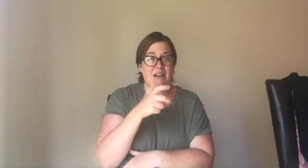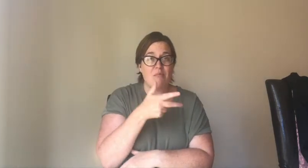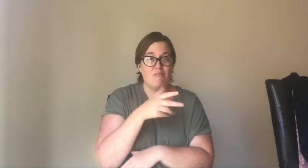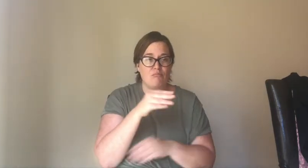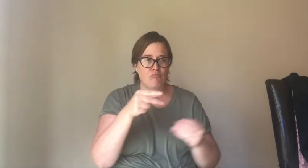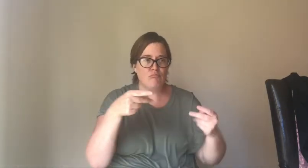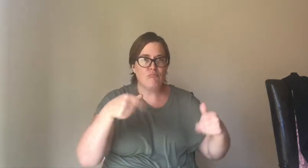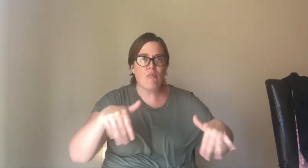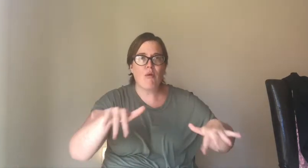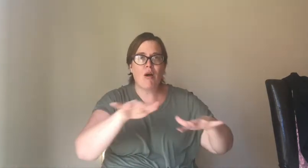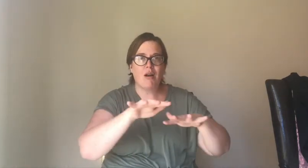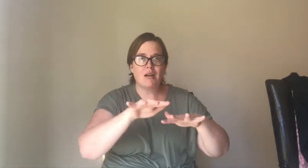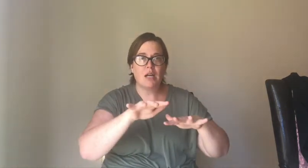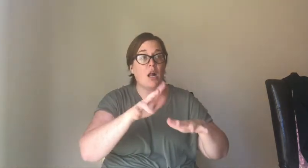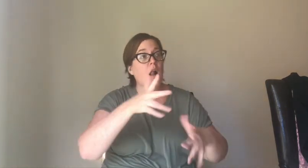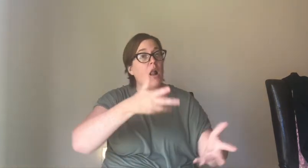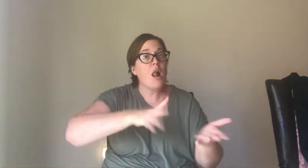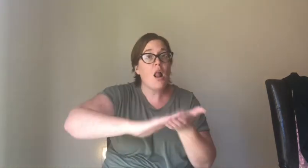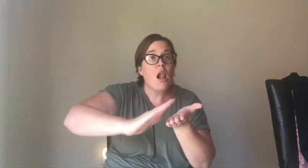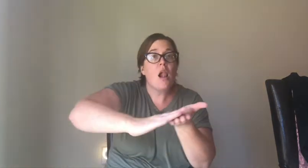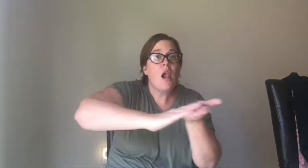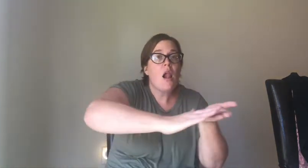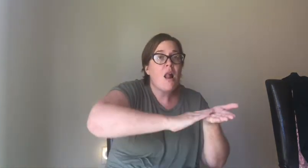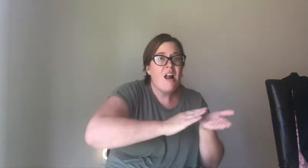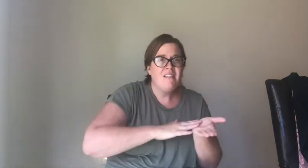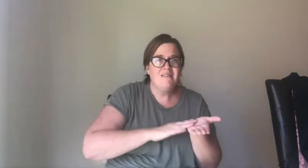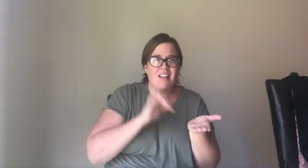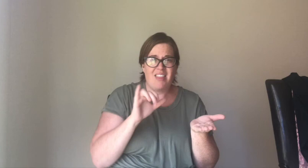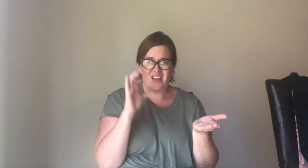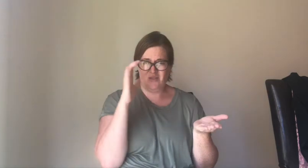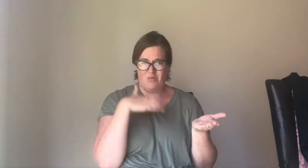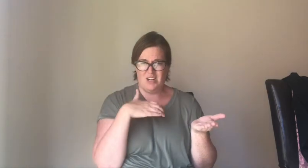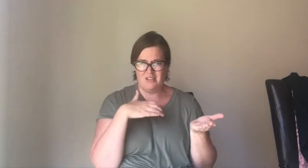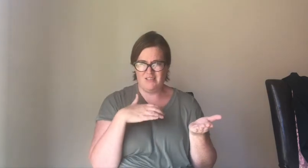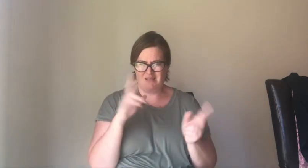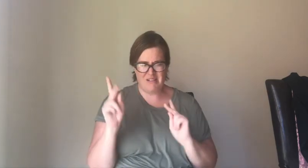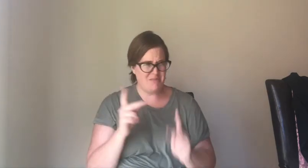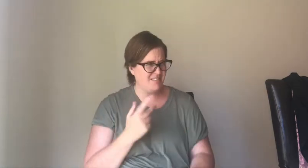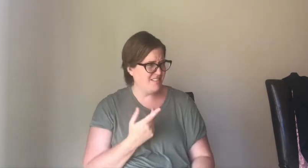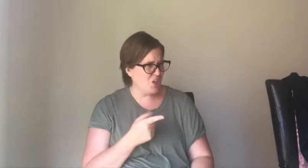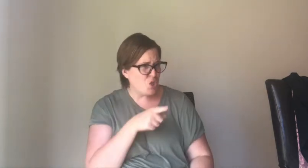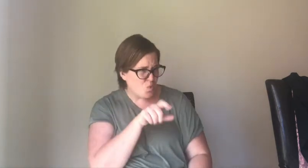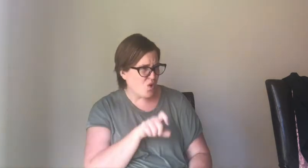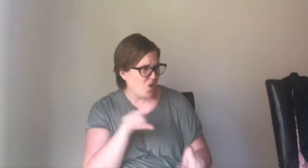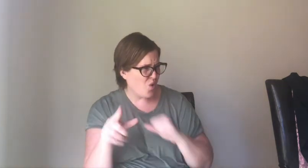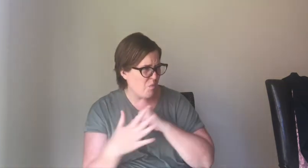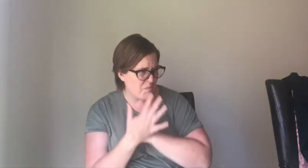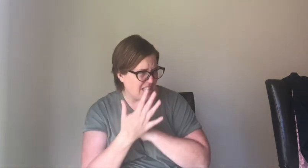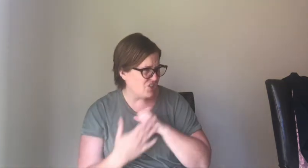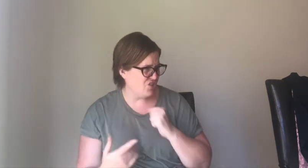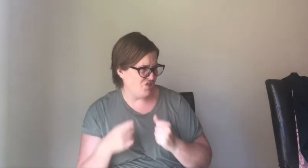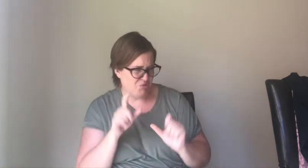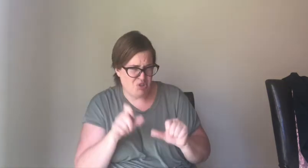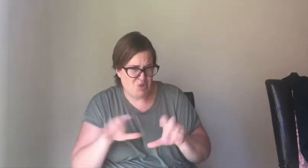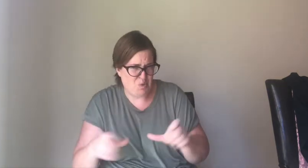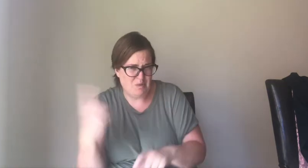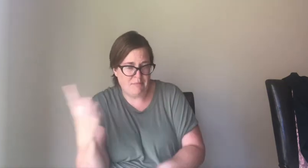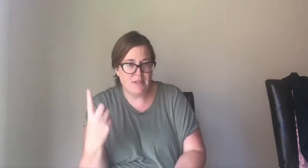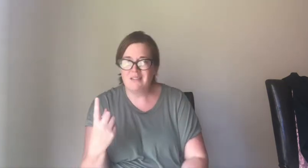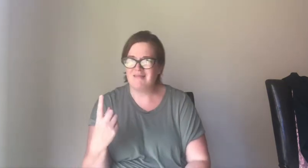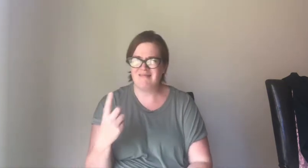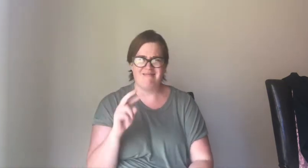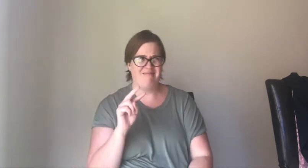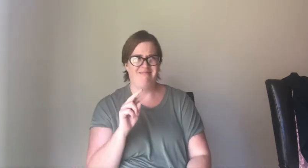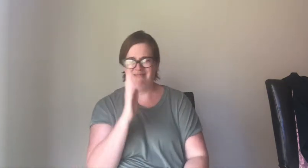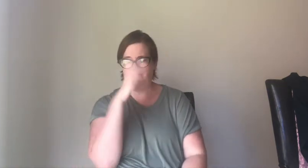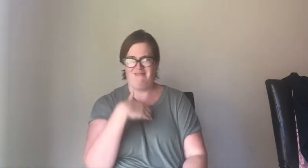vacation time and we go to places like Haiti or Ethiopia, it's weird. It